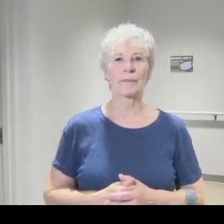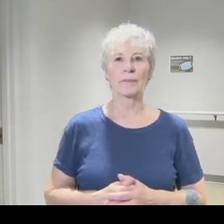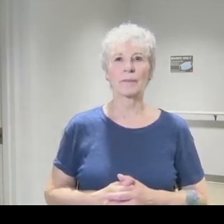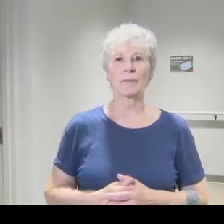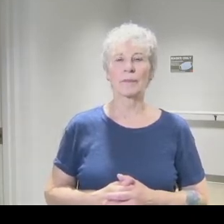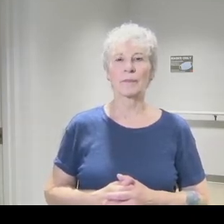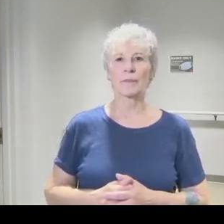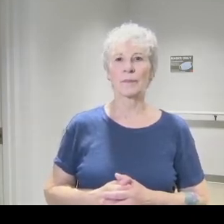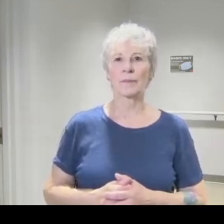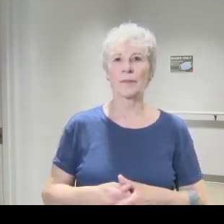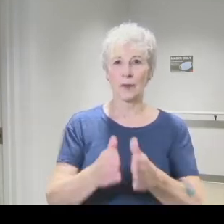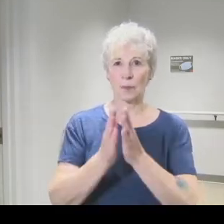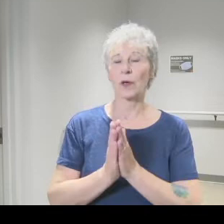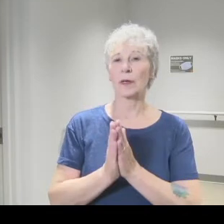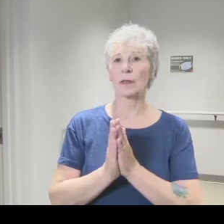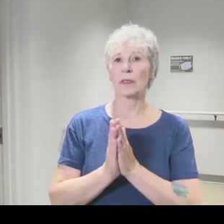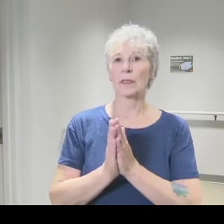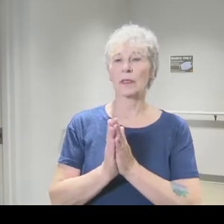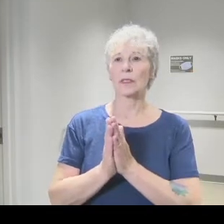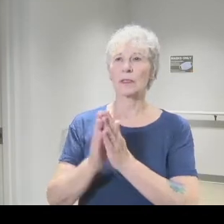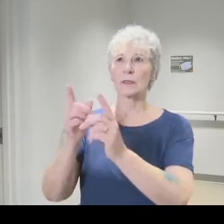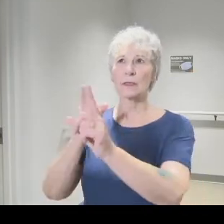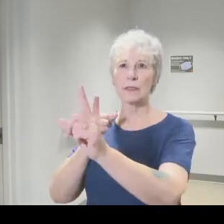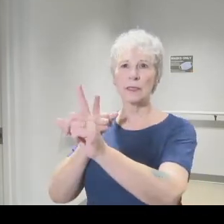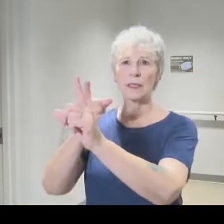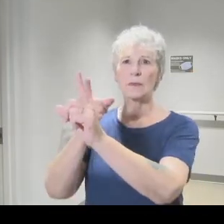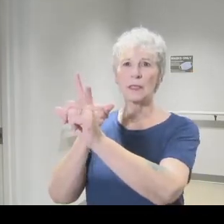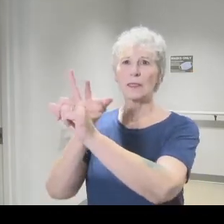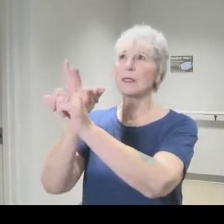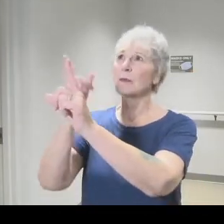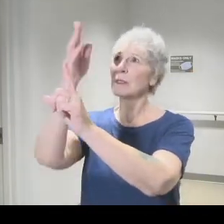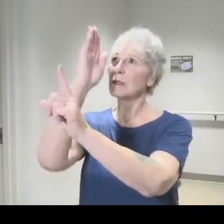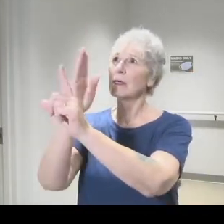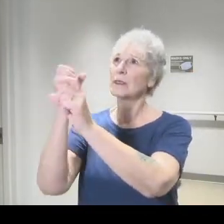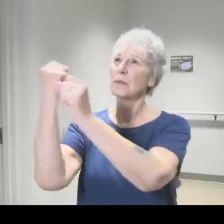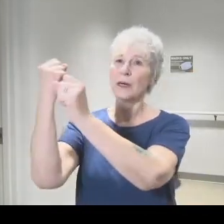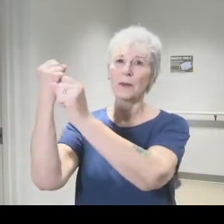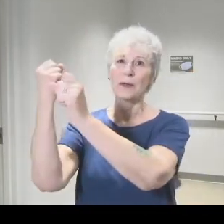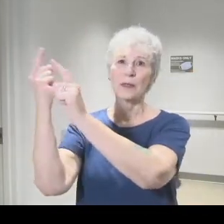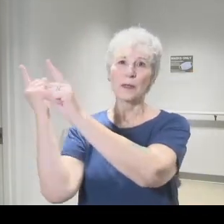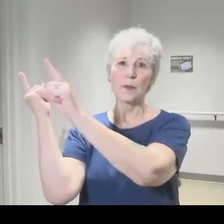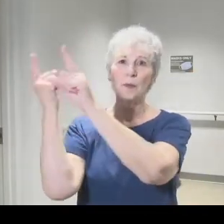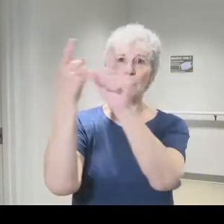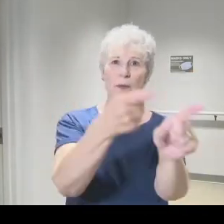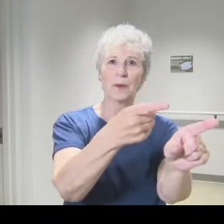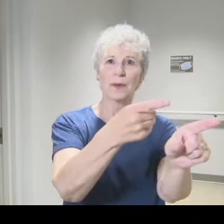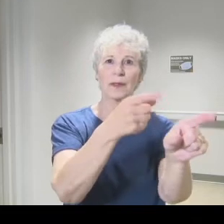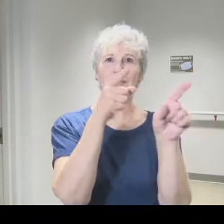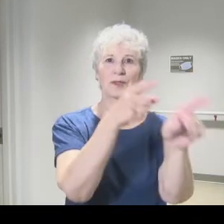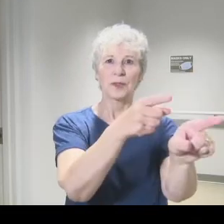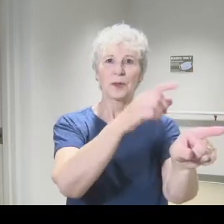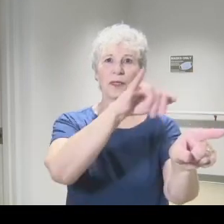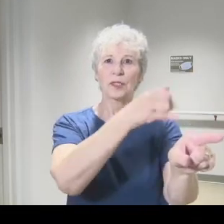Prayer is taking and aiming the power of God at Jeremy and Kayla so they